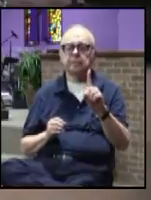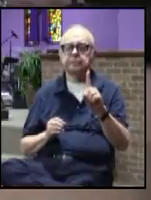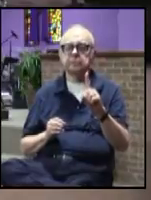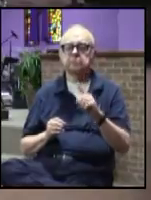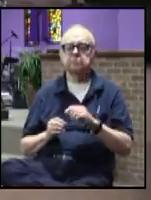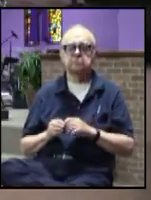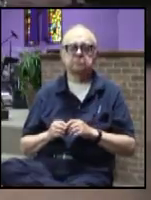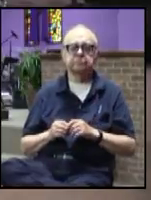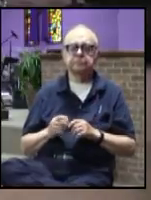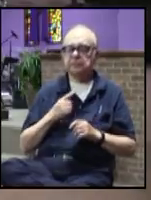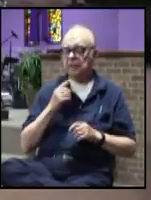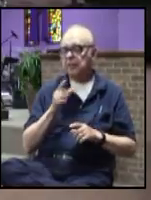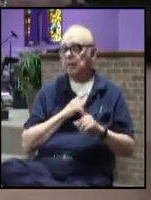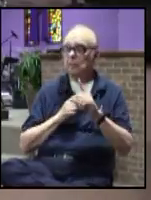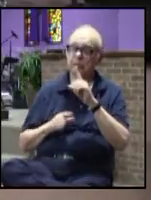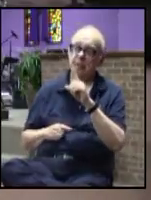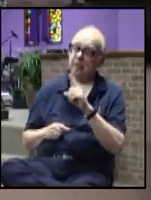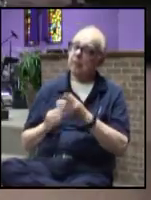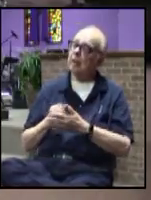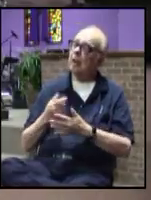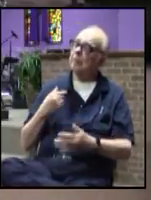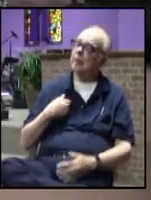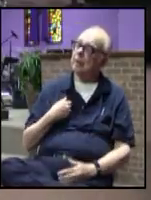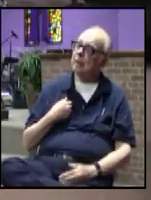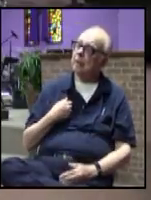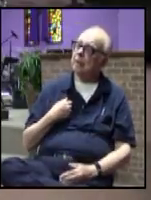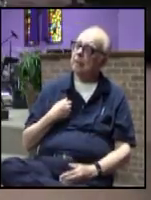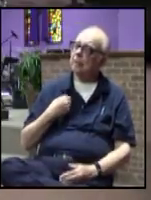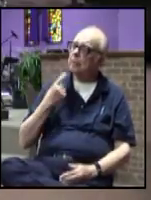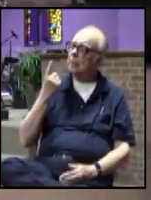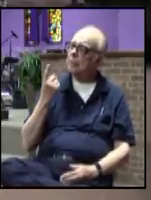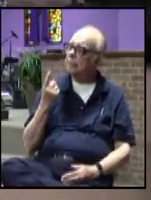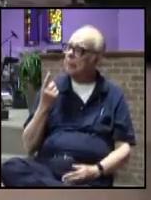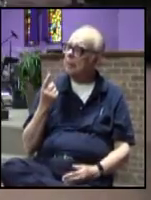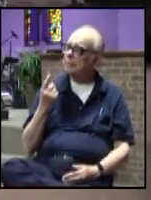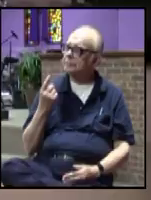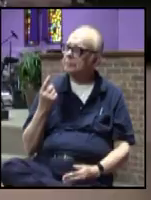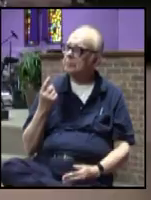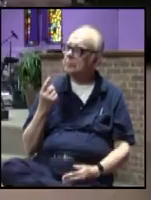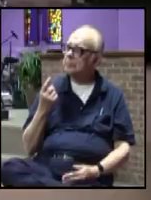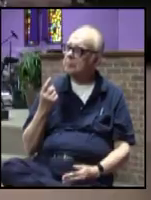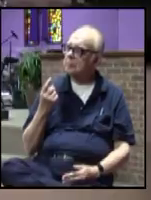one, say, Lord, help me to understand.